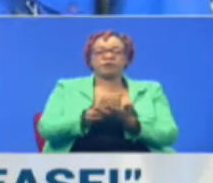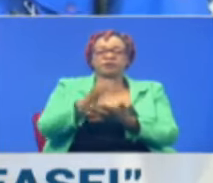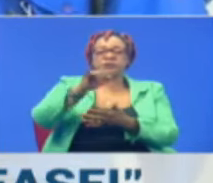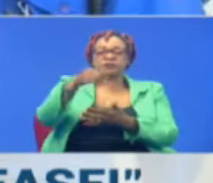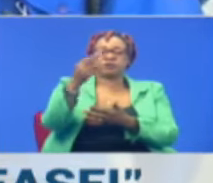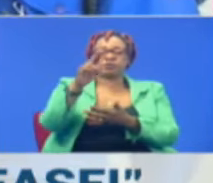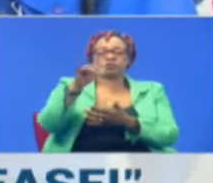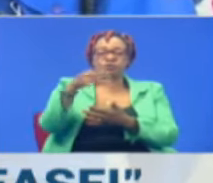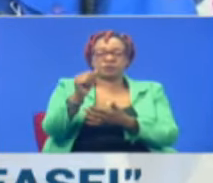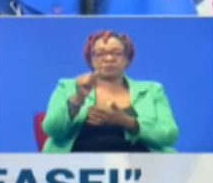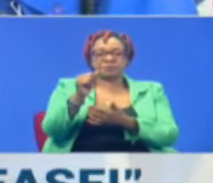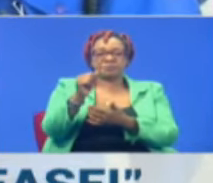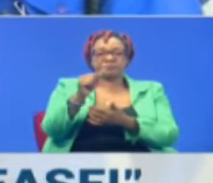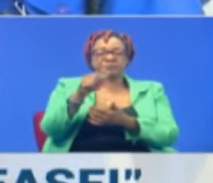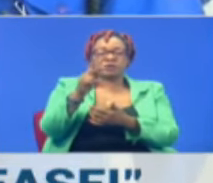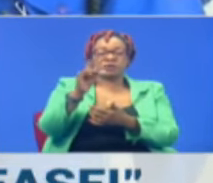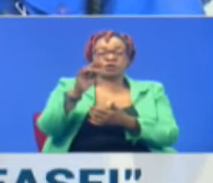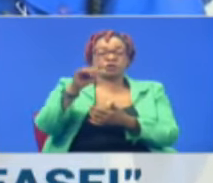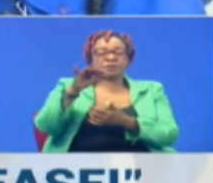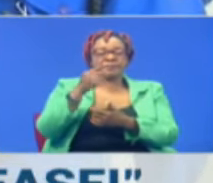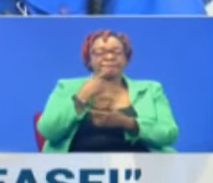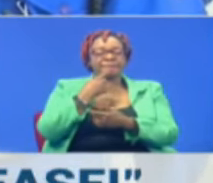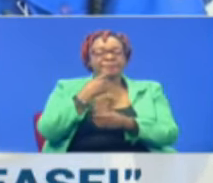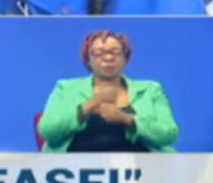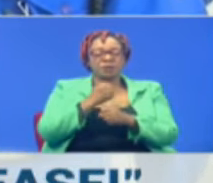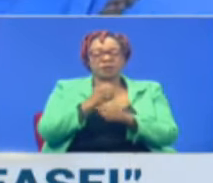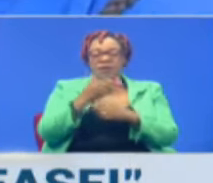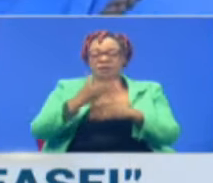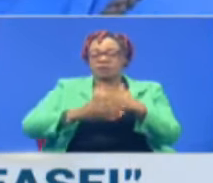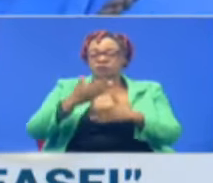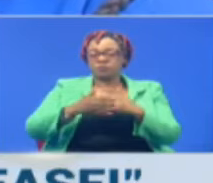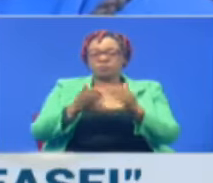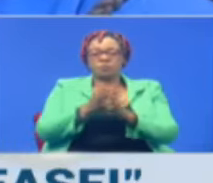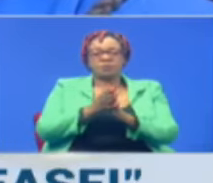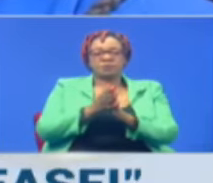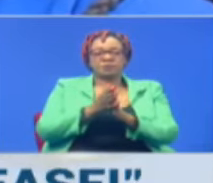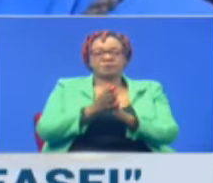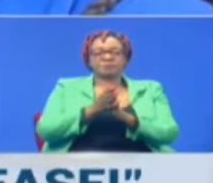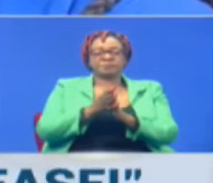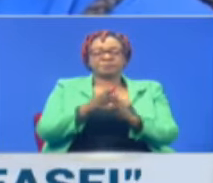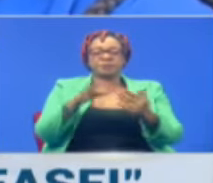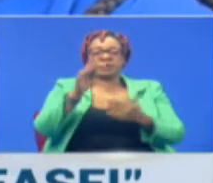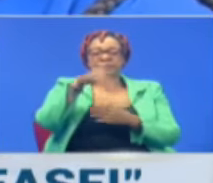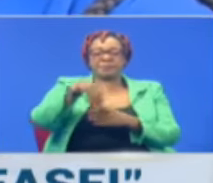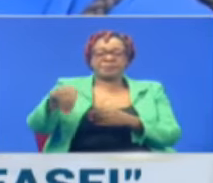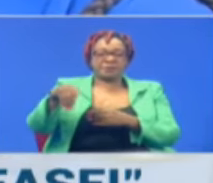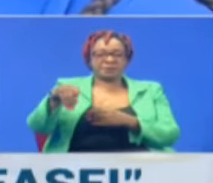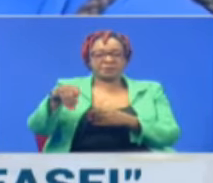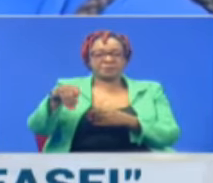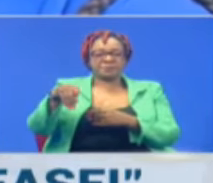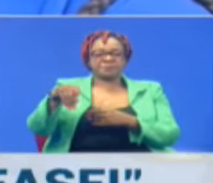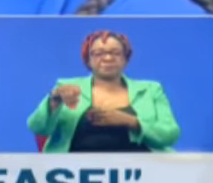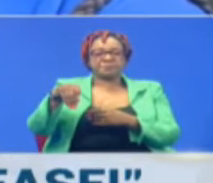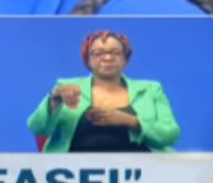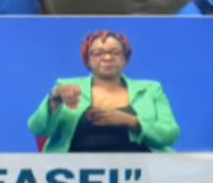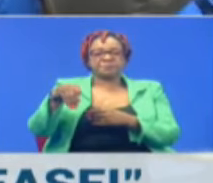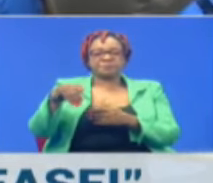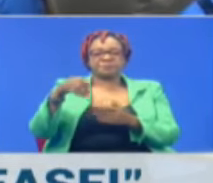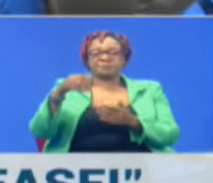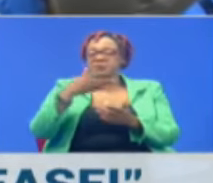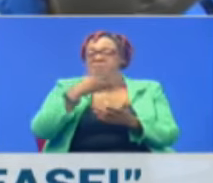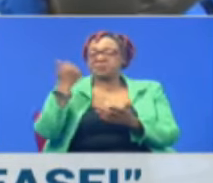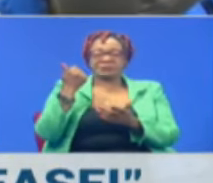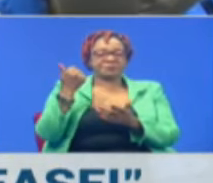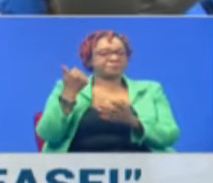County, Kinoti said that his working relationship with the Director of Public Prosecutions, Nuruddin Haji, could not be better. My